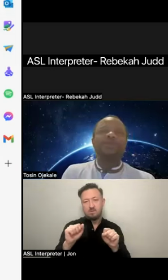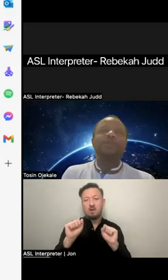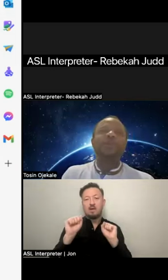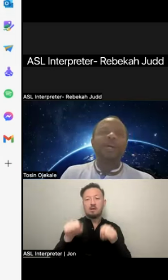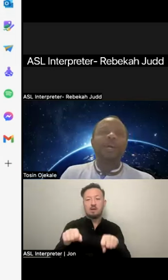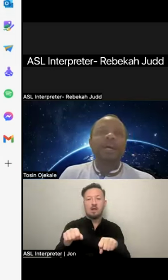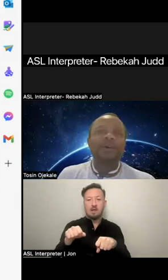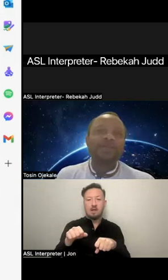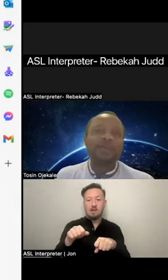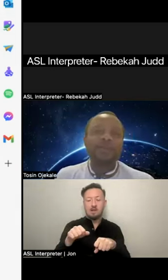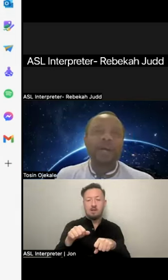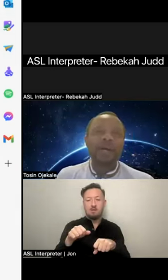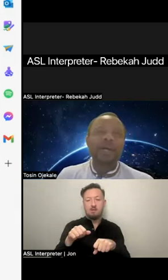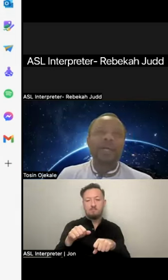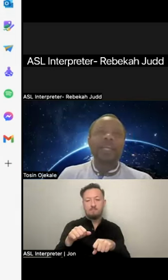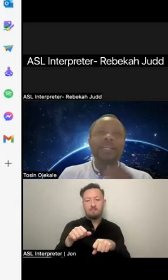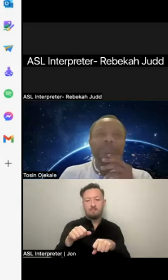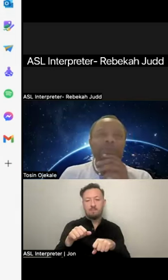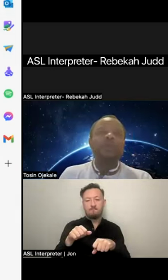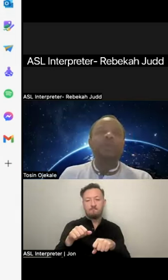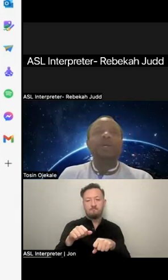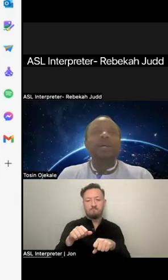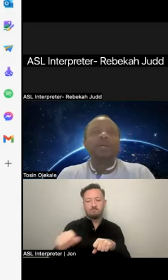you some